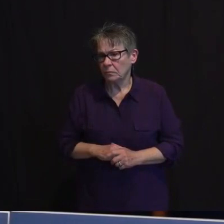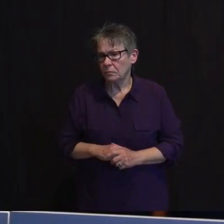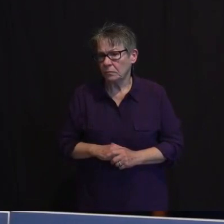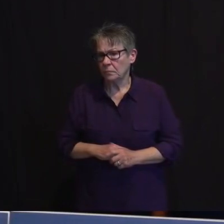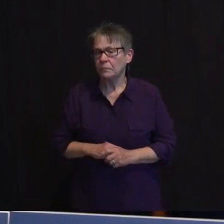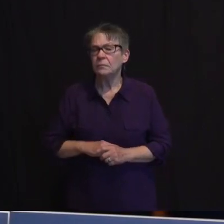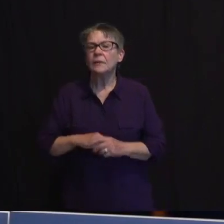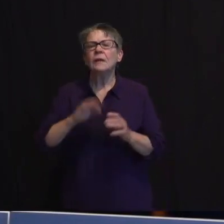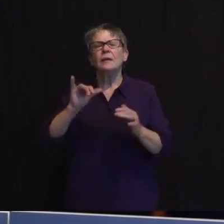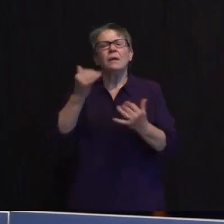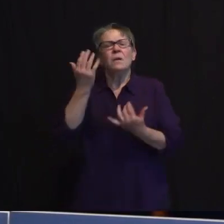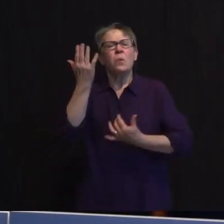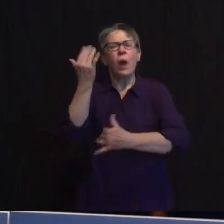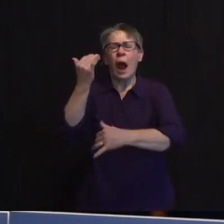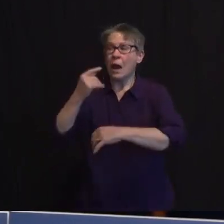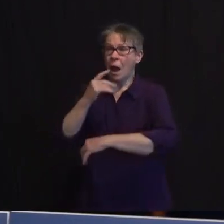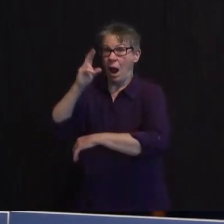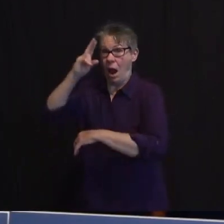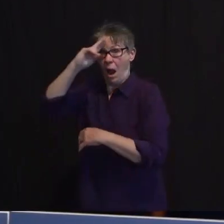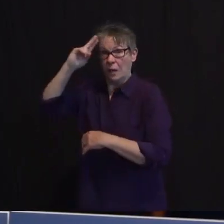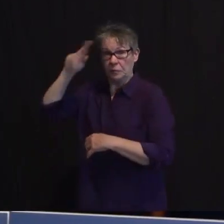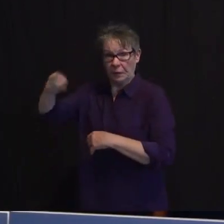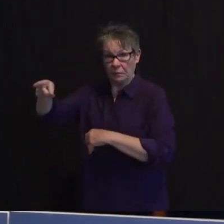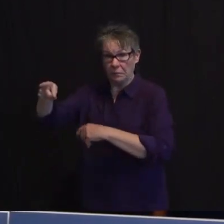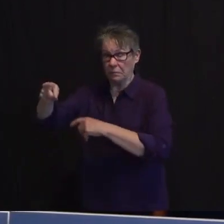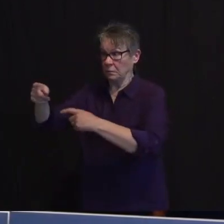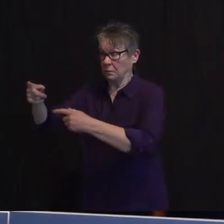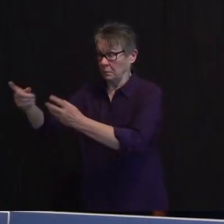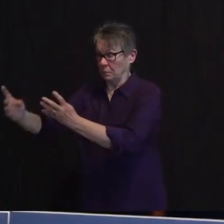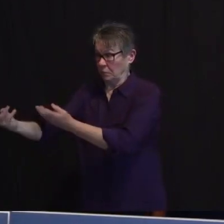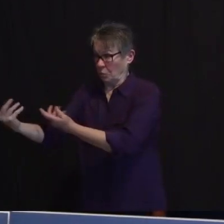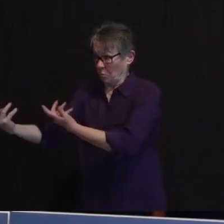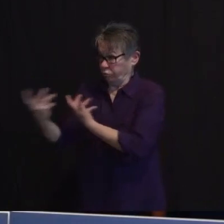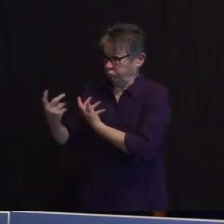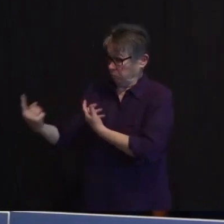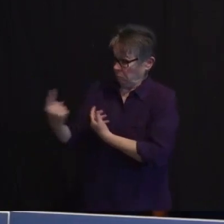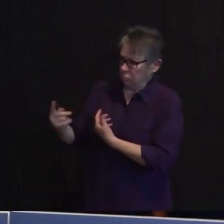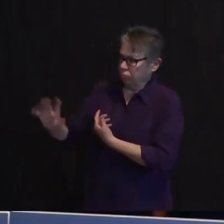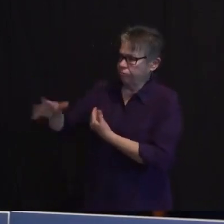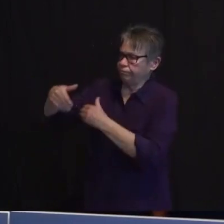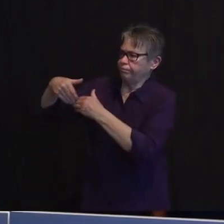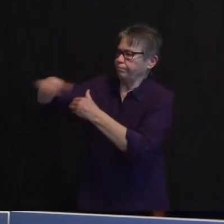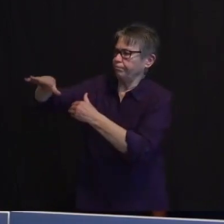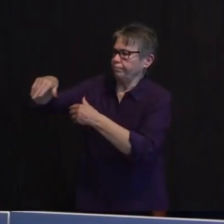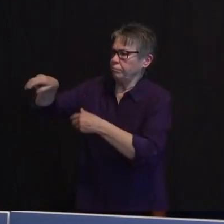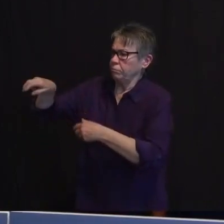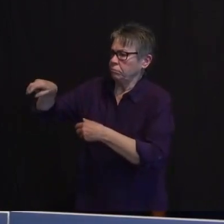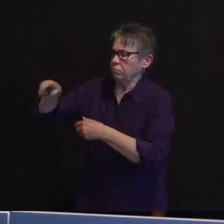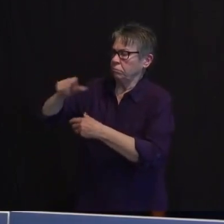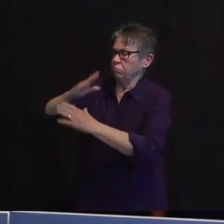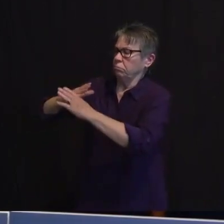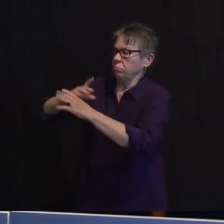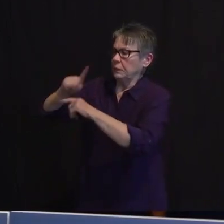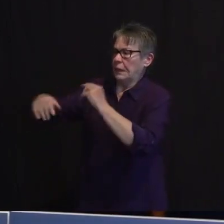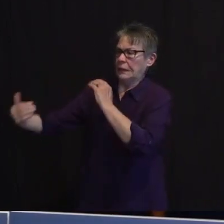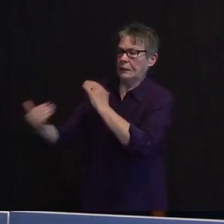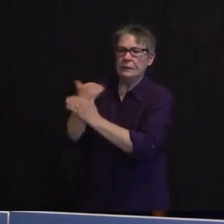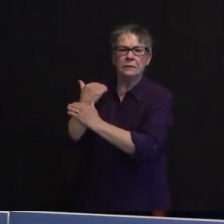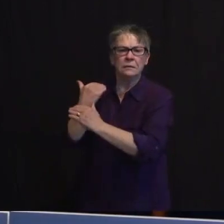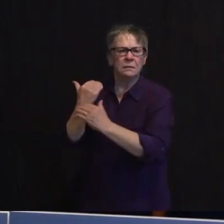the admission criteria for the field is a low acuity medical surgical patient. So the people that are in the beds right